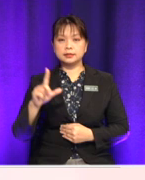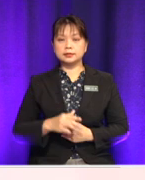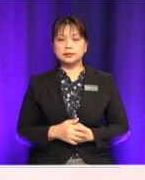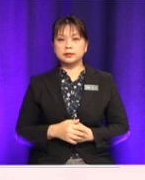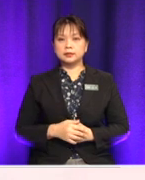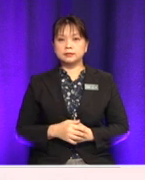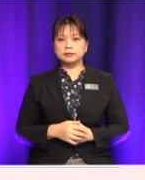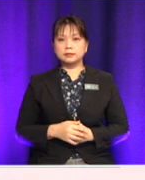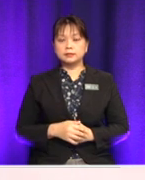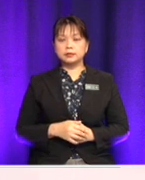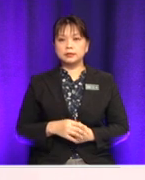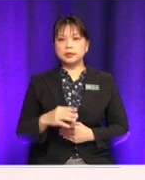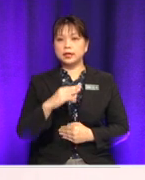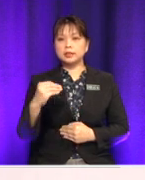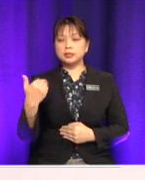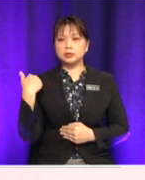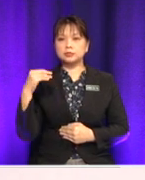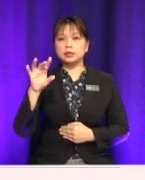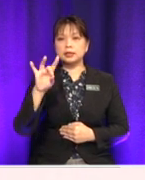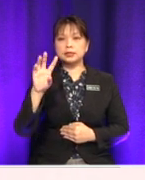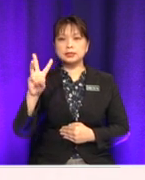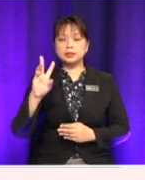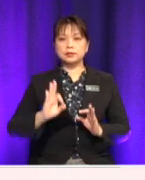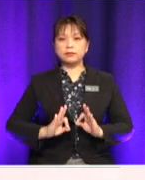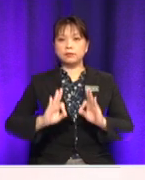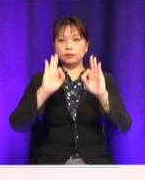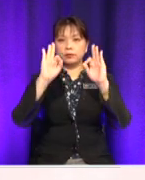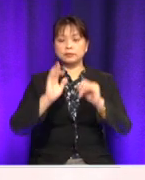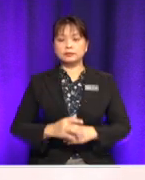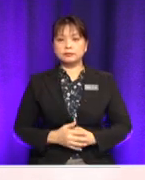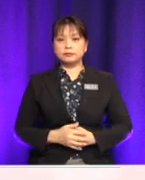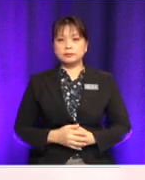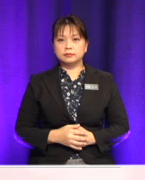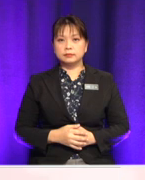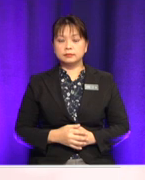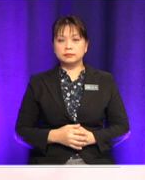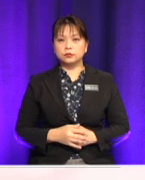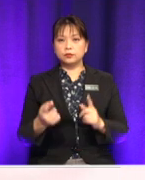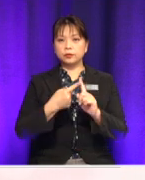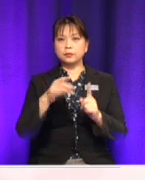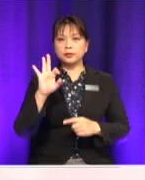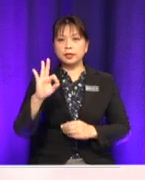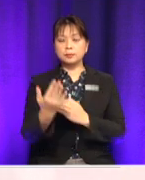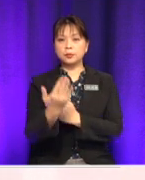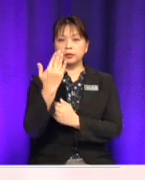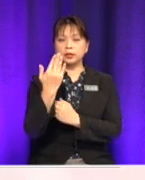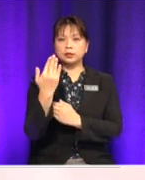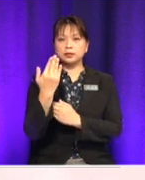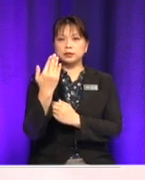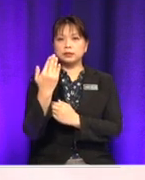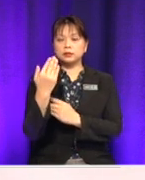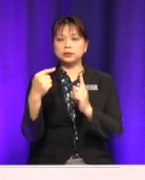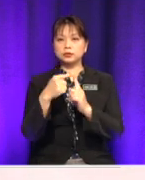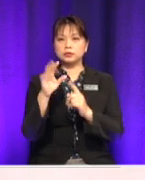floor. They are open Tuesday to Sunday from 9 in the morning to 9 in the evening, except Fridays when they close